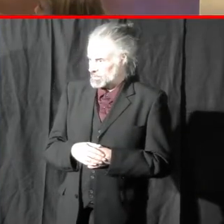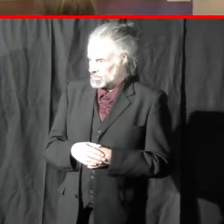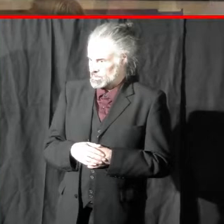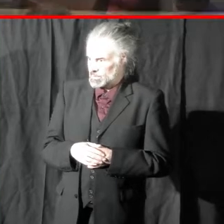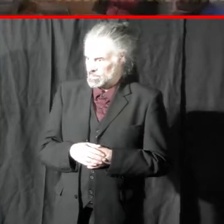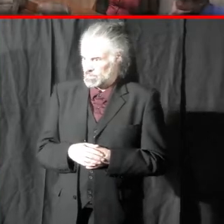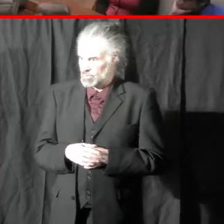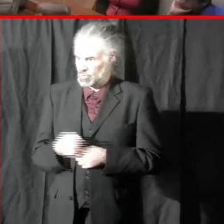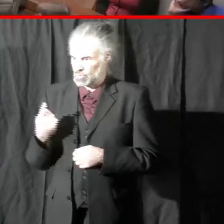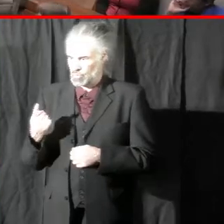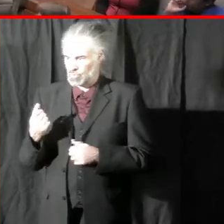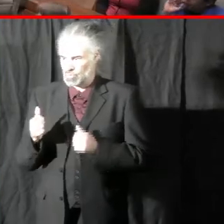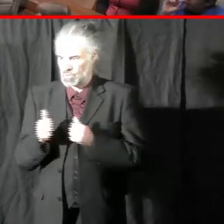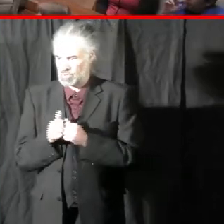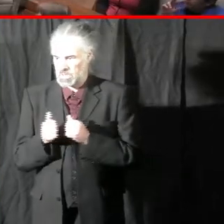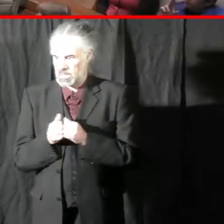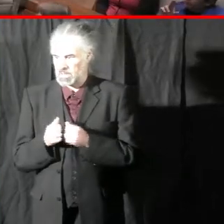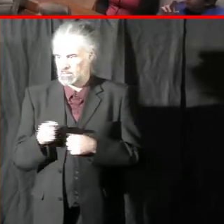agrees with that?